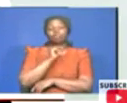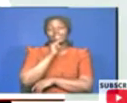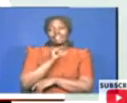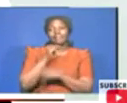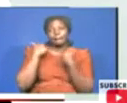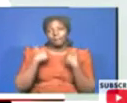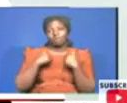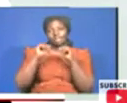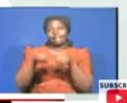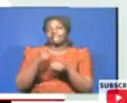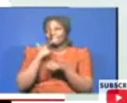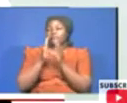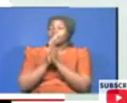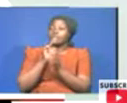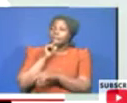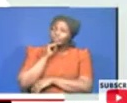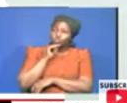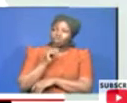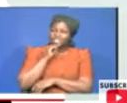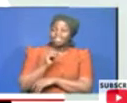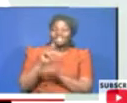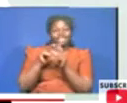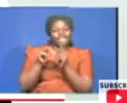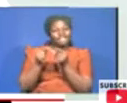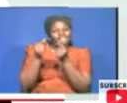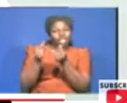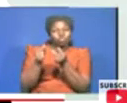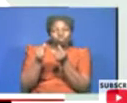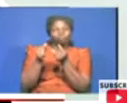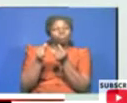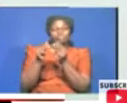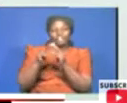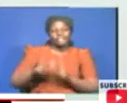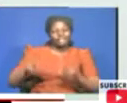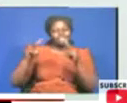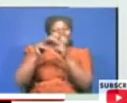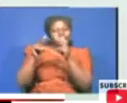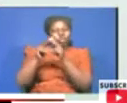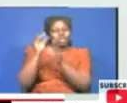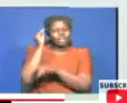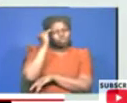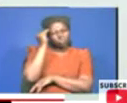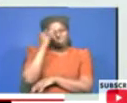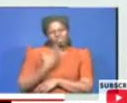say, with the boys, very few who value education as per now.